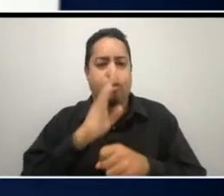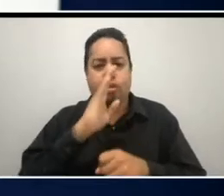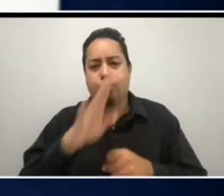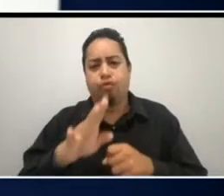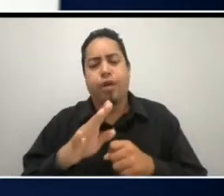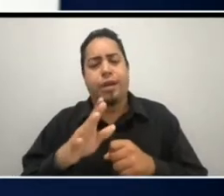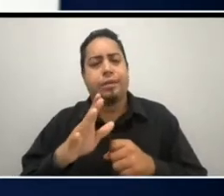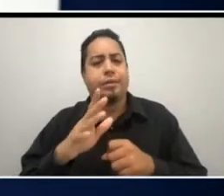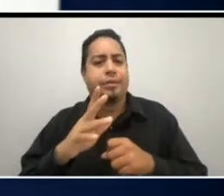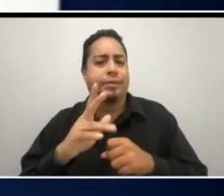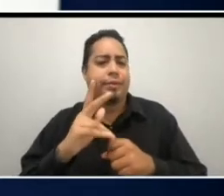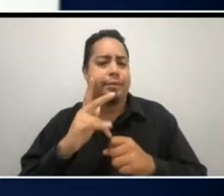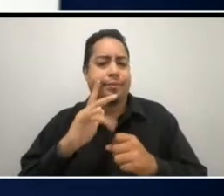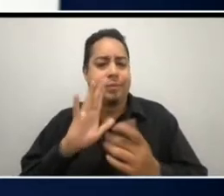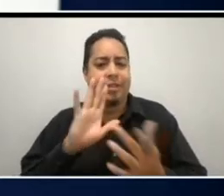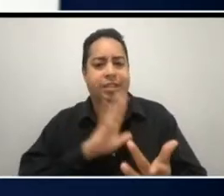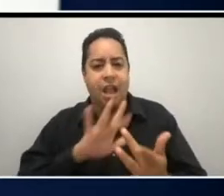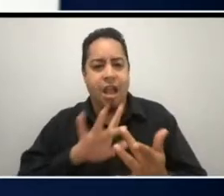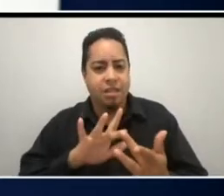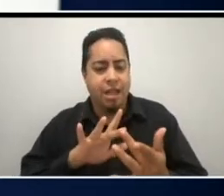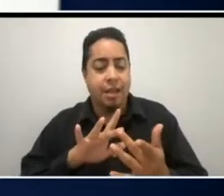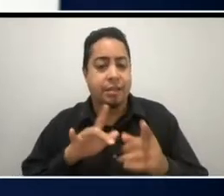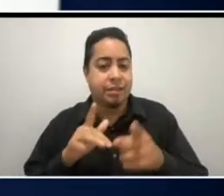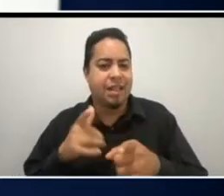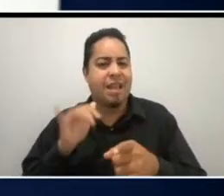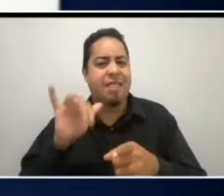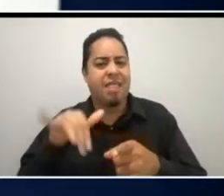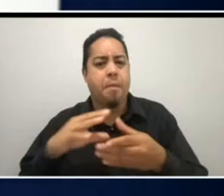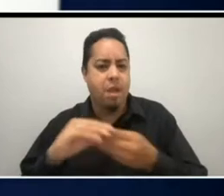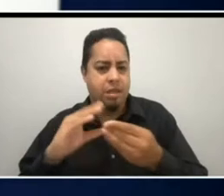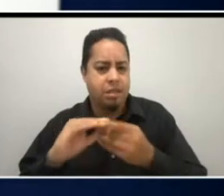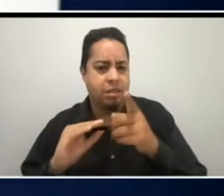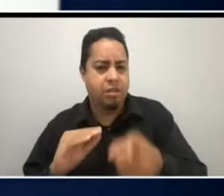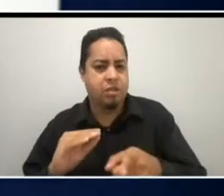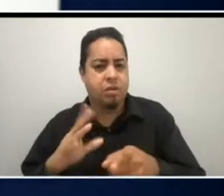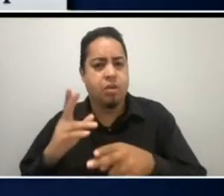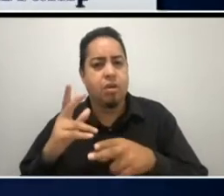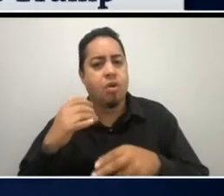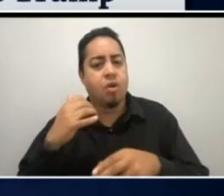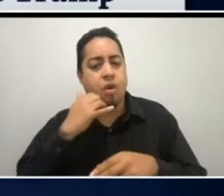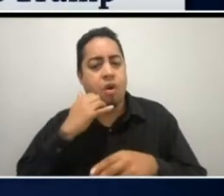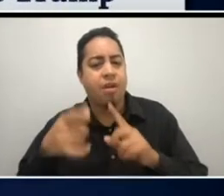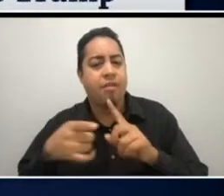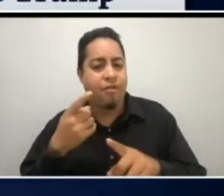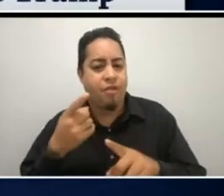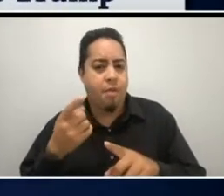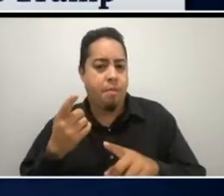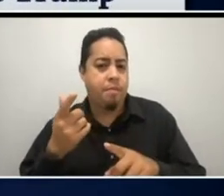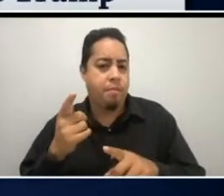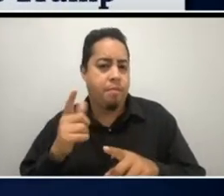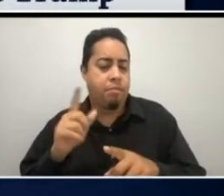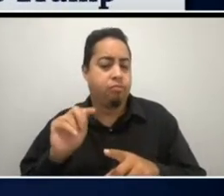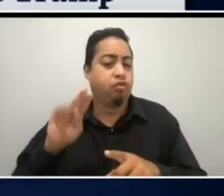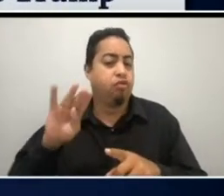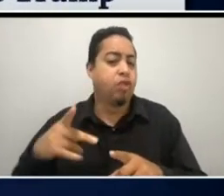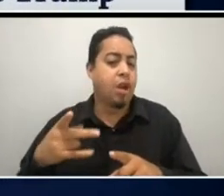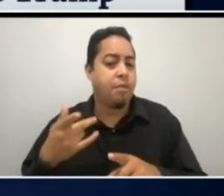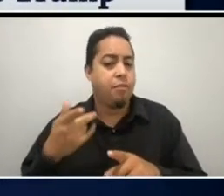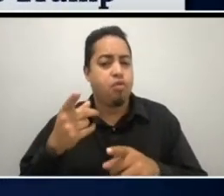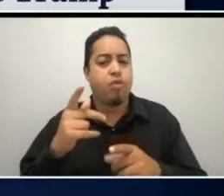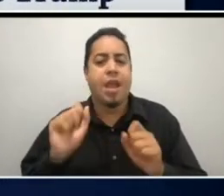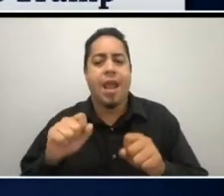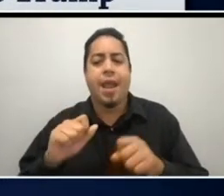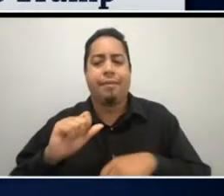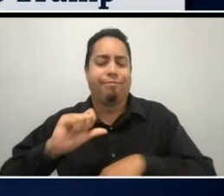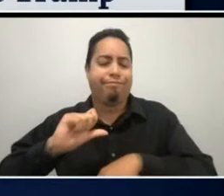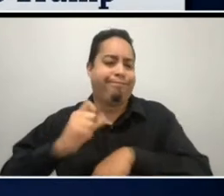Angela McCallum. I'm calling from Trump campaign headquarters in Washington, D.C. You do have the power to reclaim your authority and send a slate